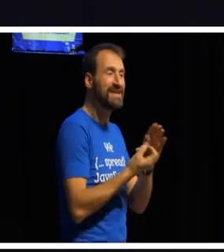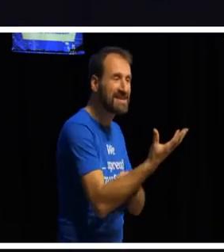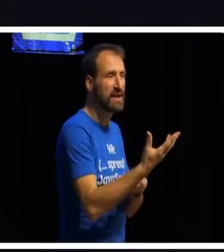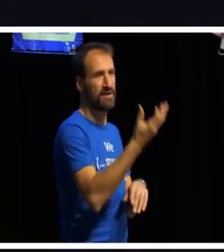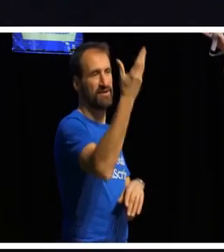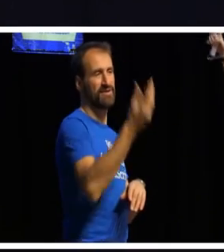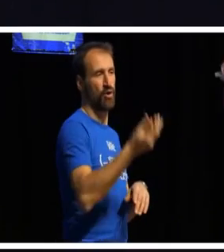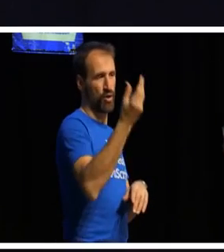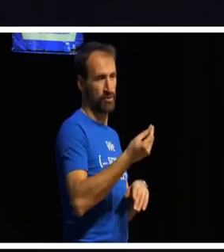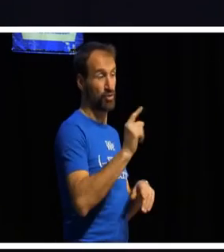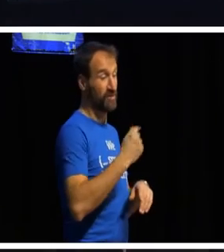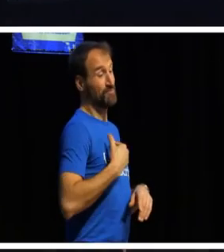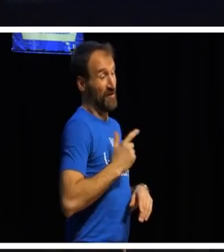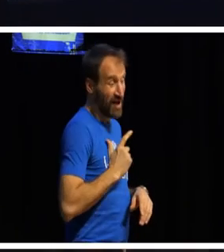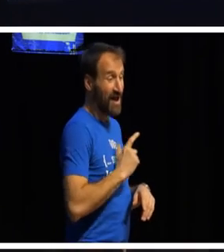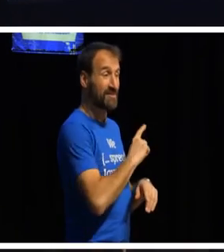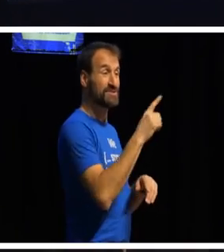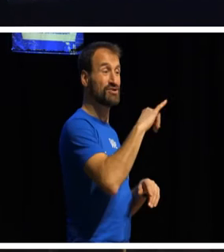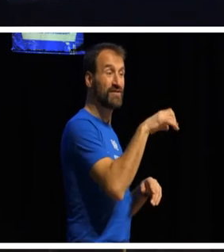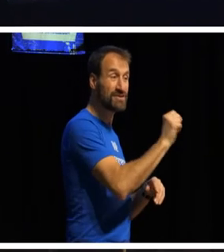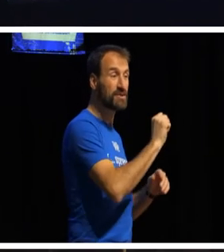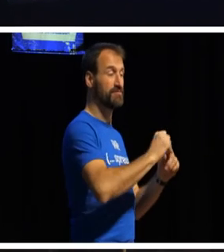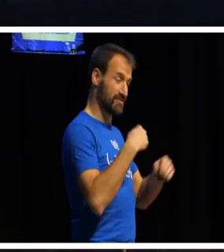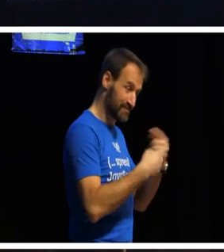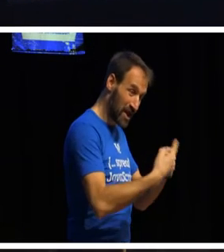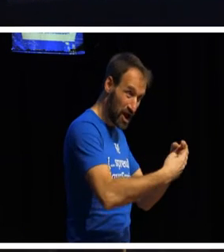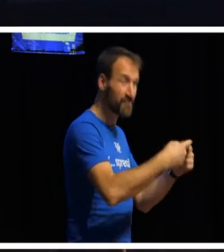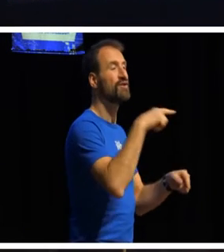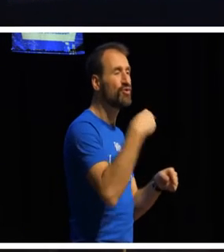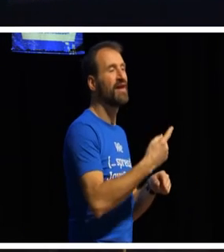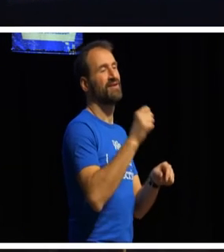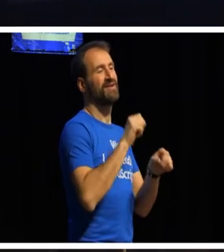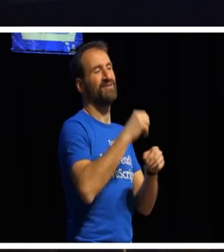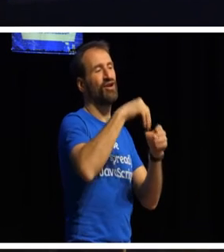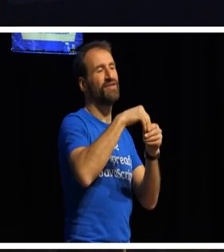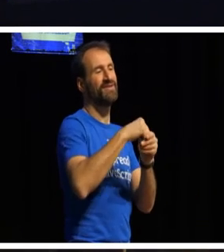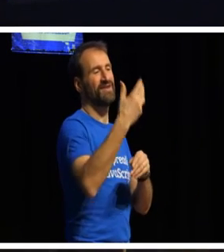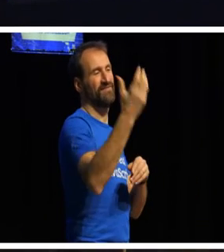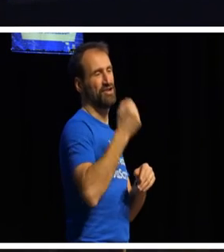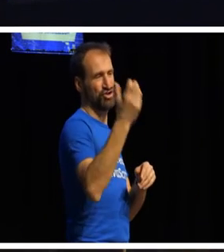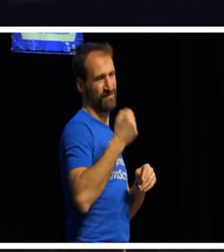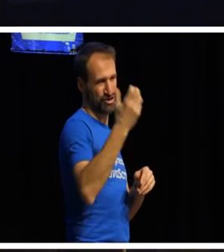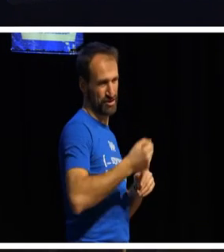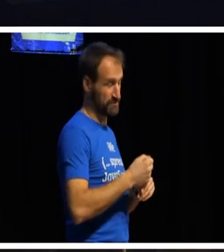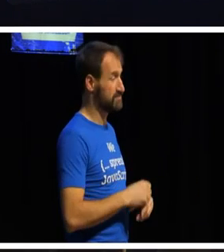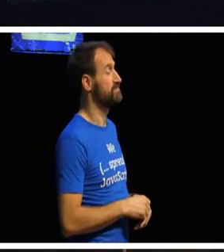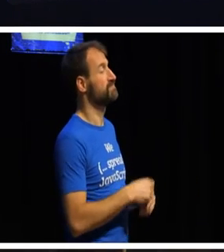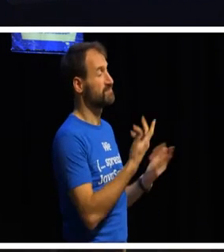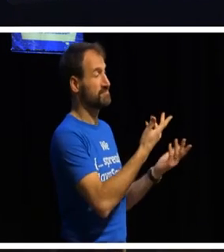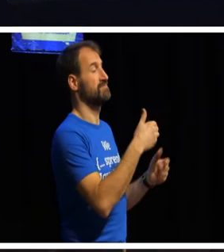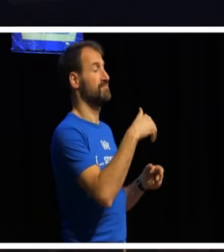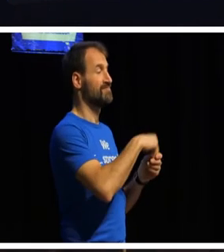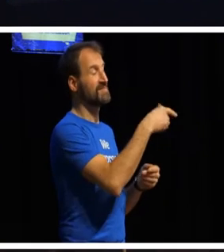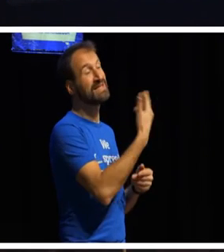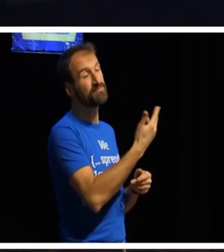JavaScript to execute before we can think about fetching the content. We can avoid this using the link rel preload